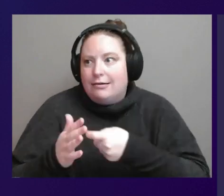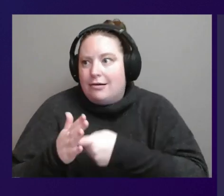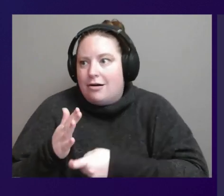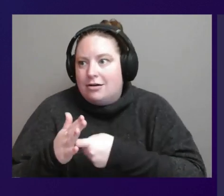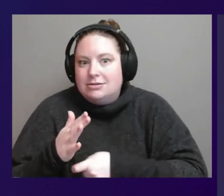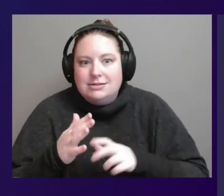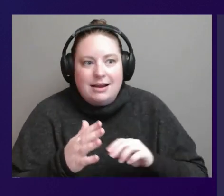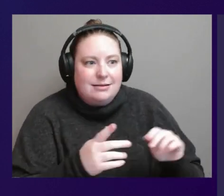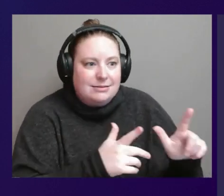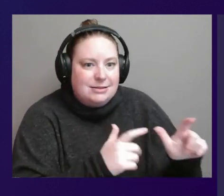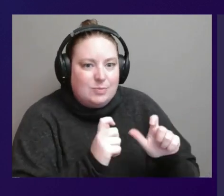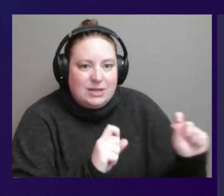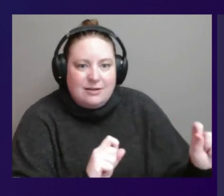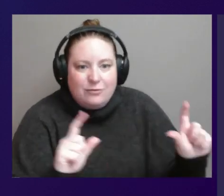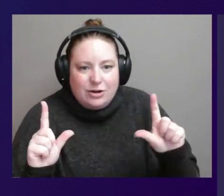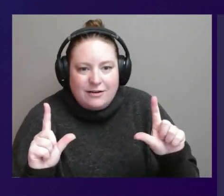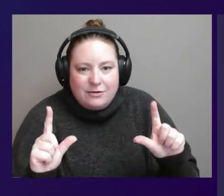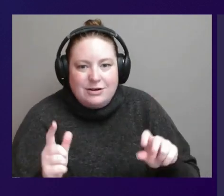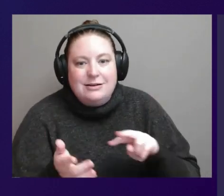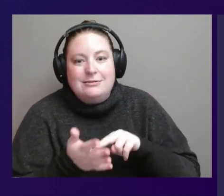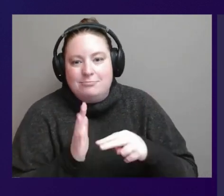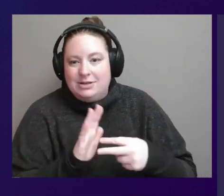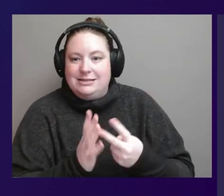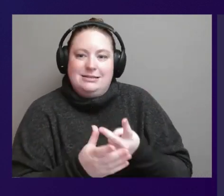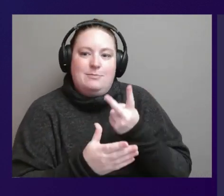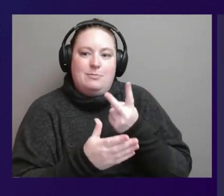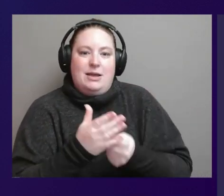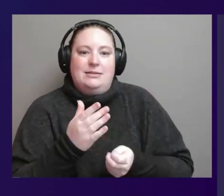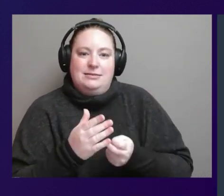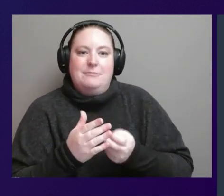words, it is the best of both worlds.